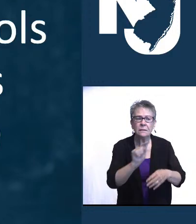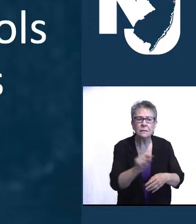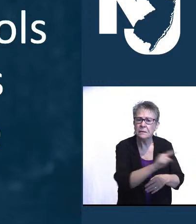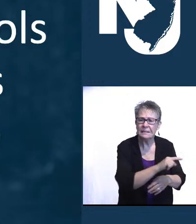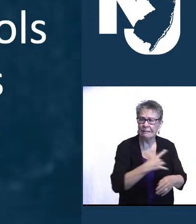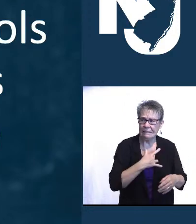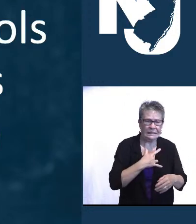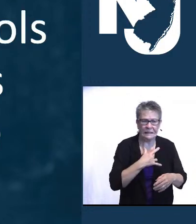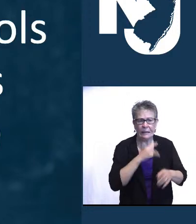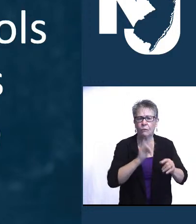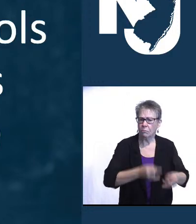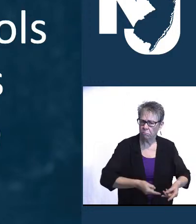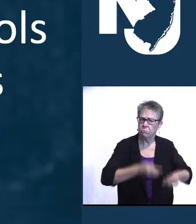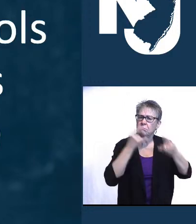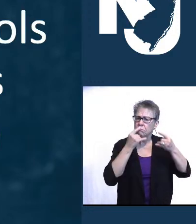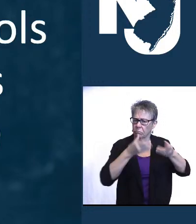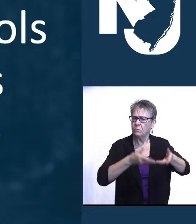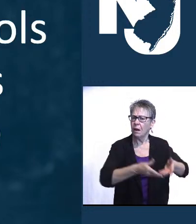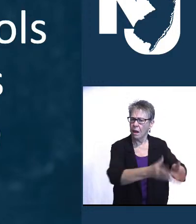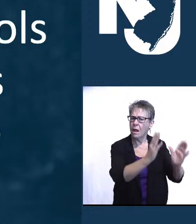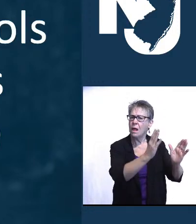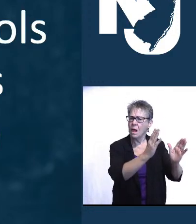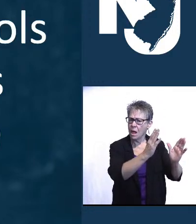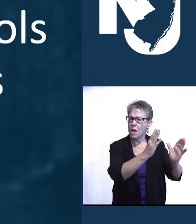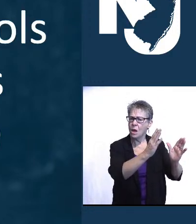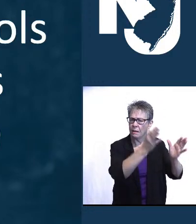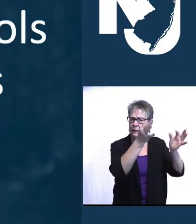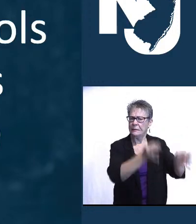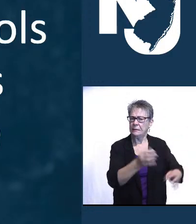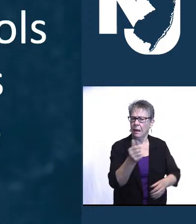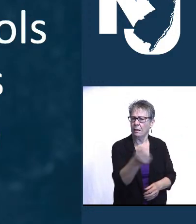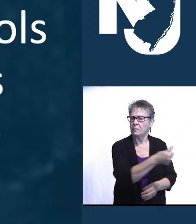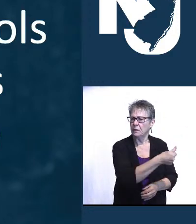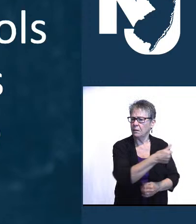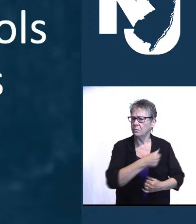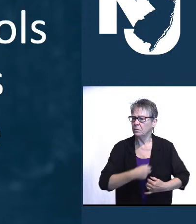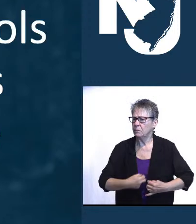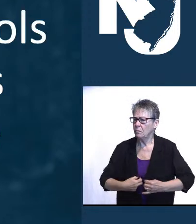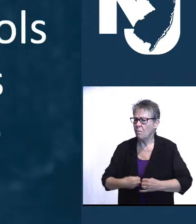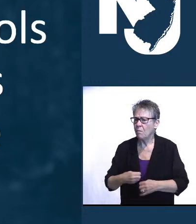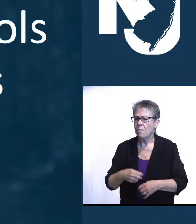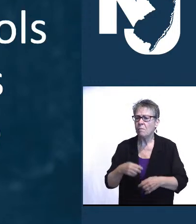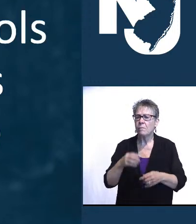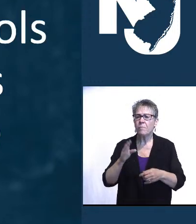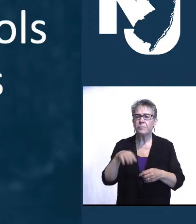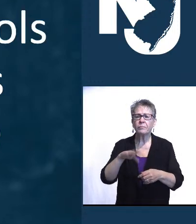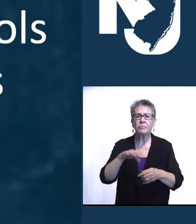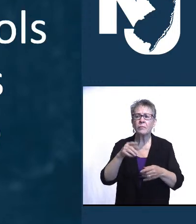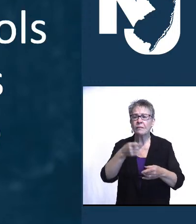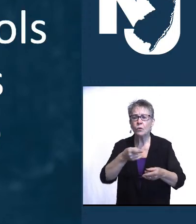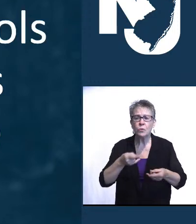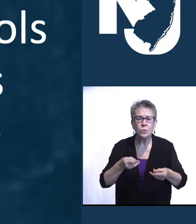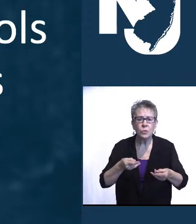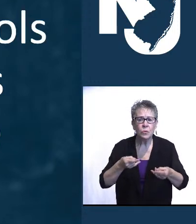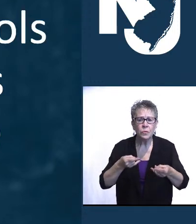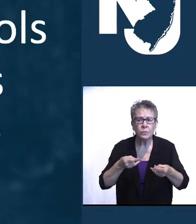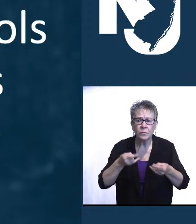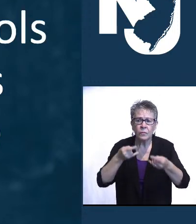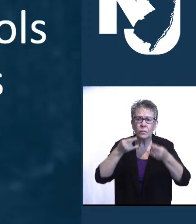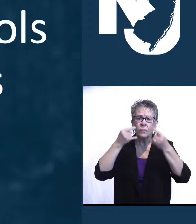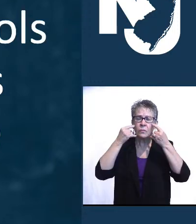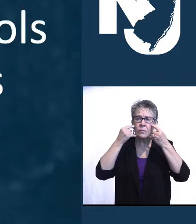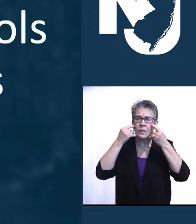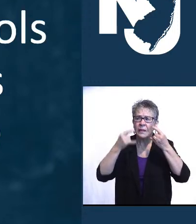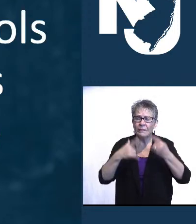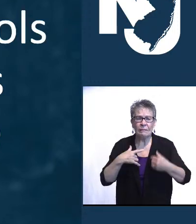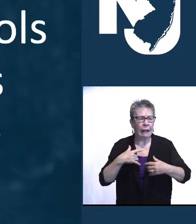student, educator, or staff member or visitor who chooses to continue masking up while indoors may freely do so,